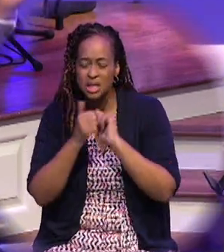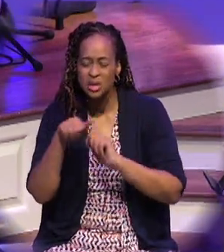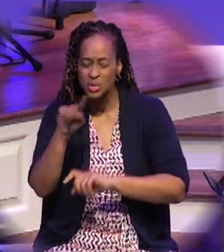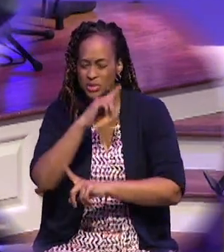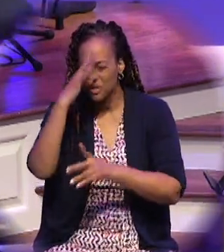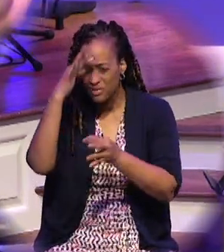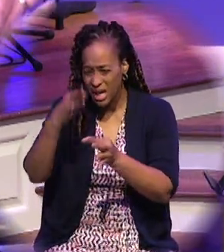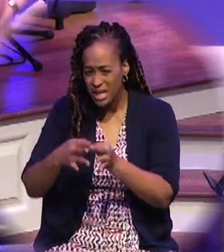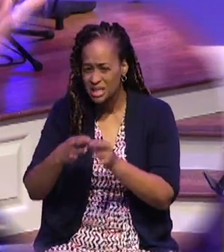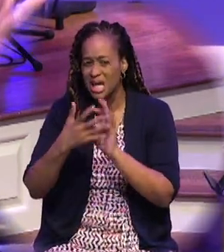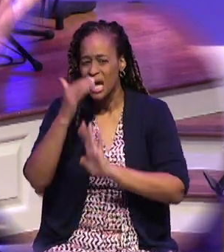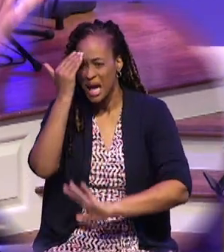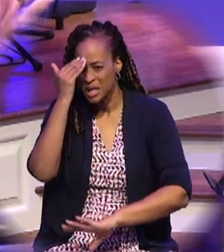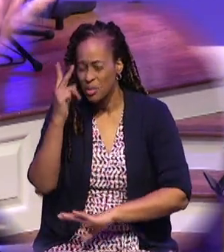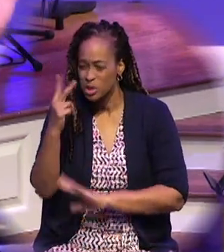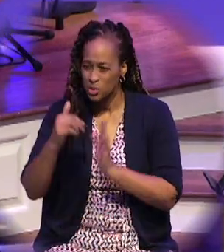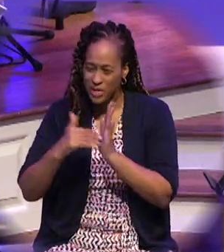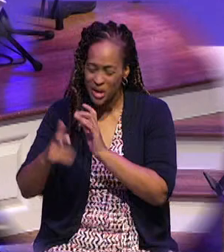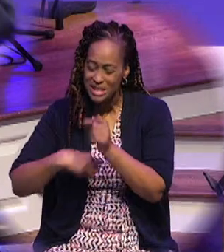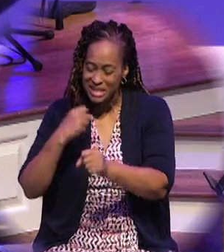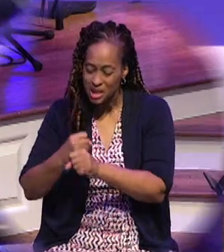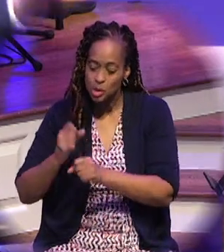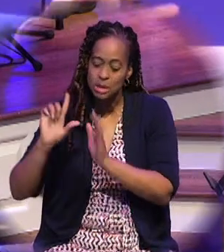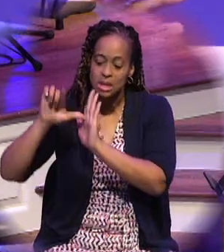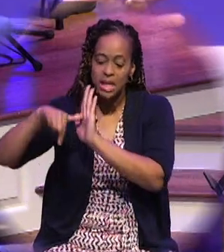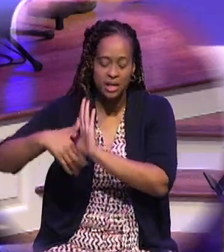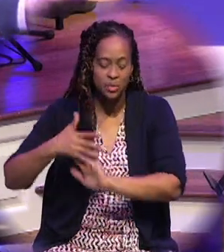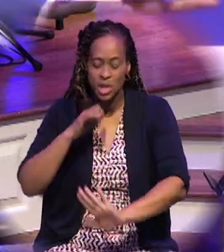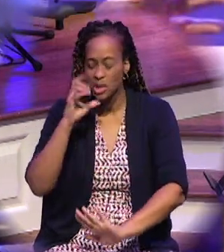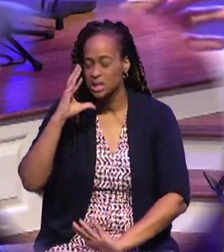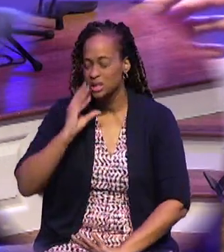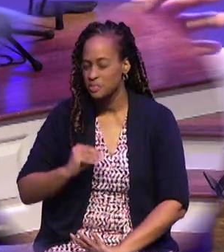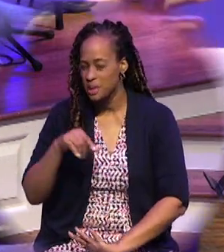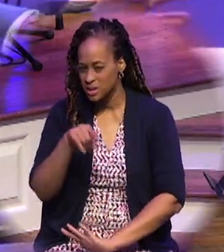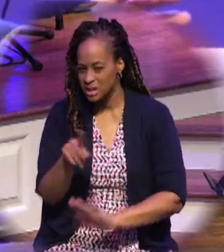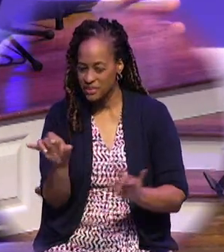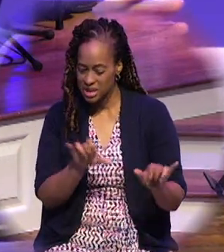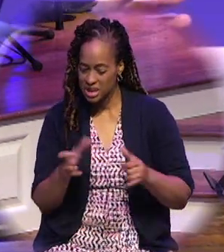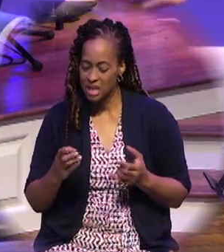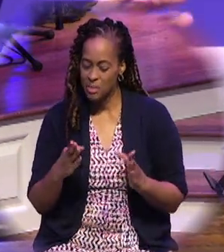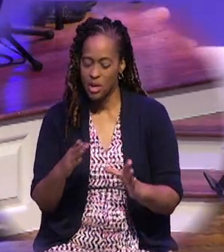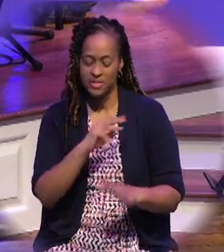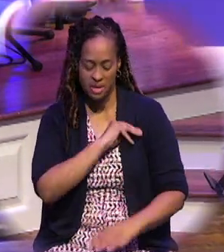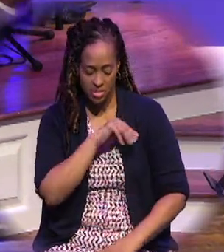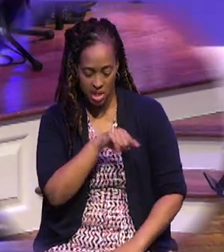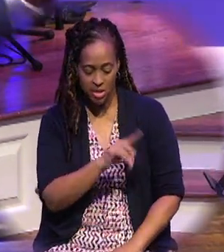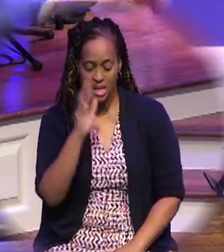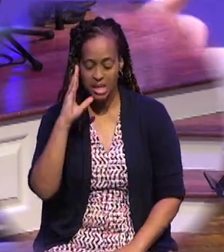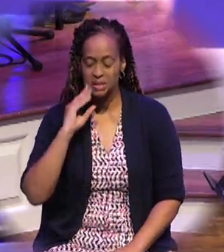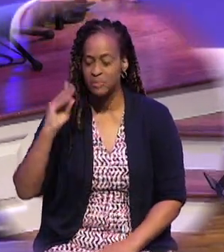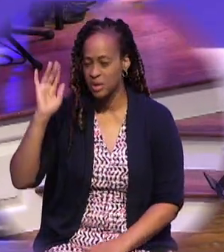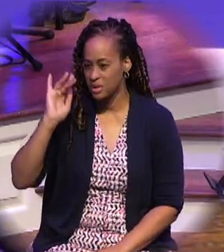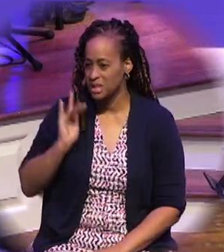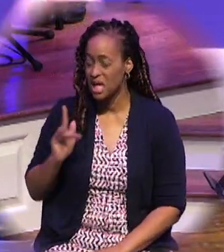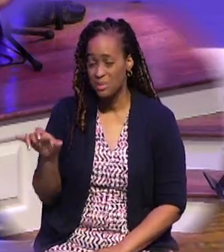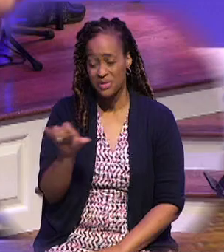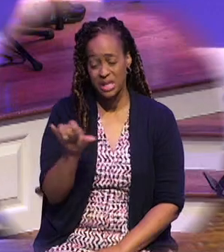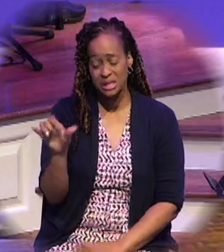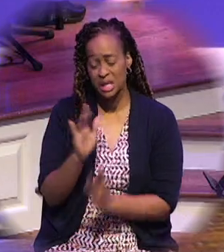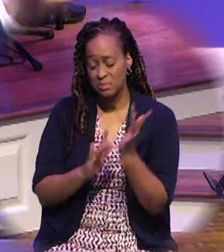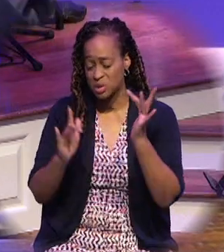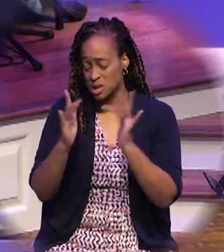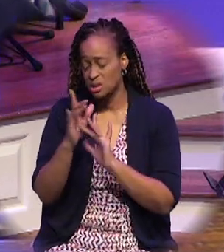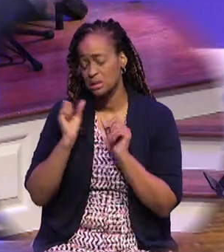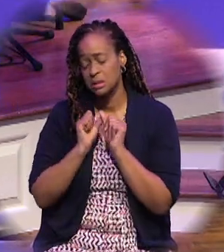I know we're 2,000 years removed. We don't get to experience this in the same way that Mary experienced it, but that same Jesus